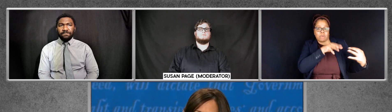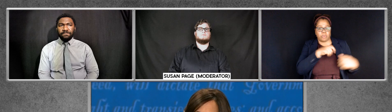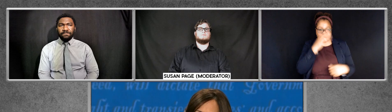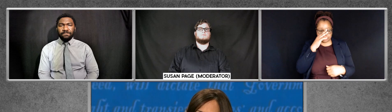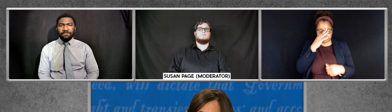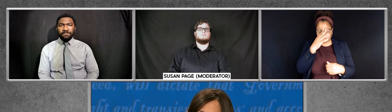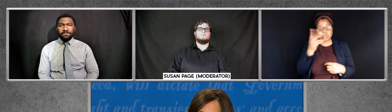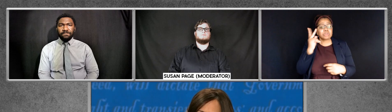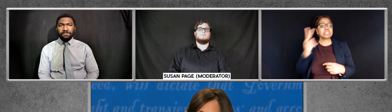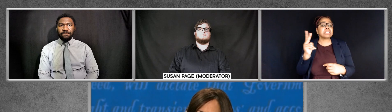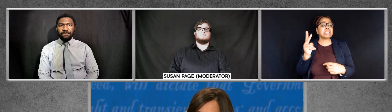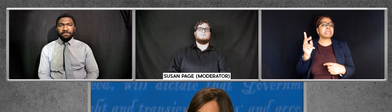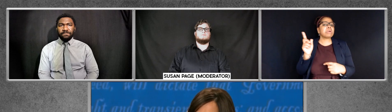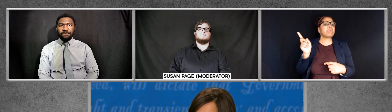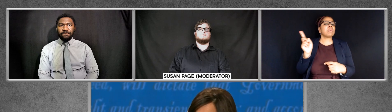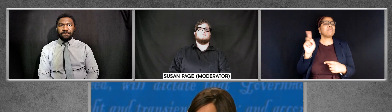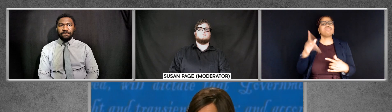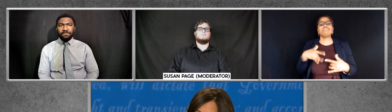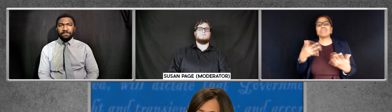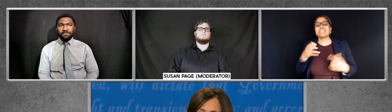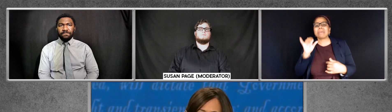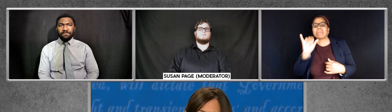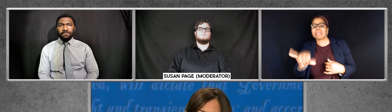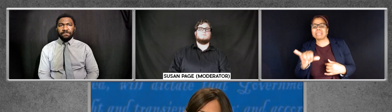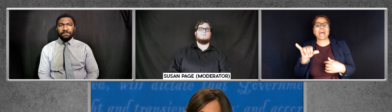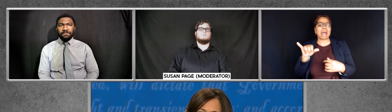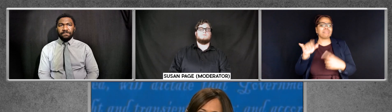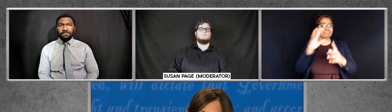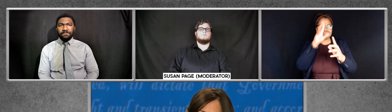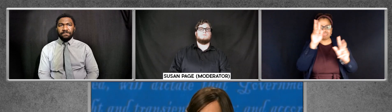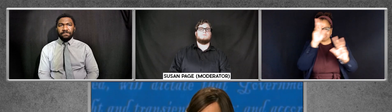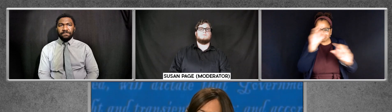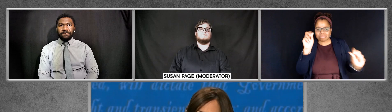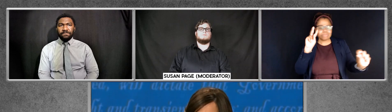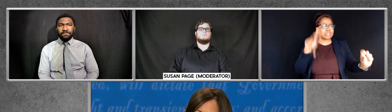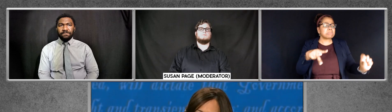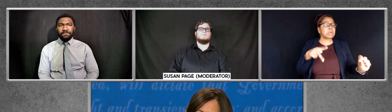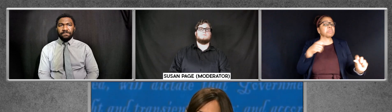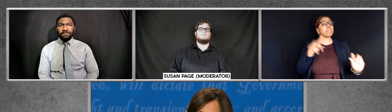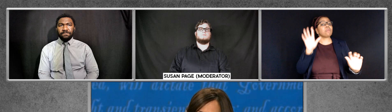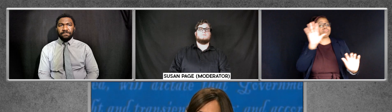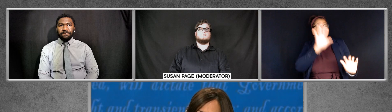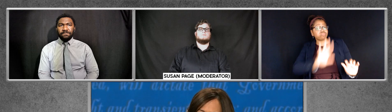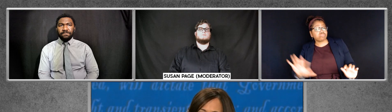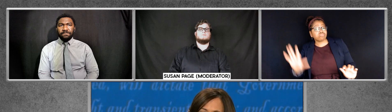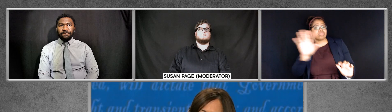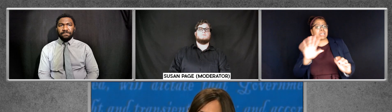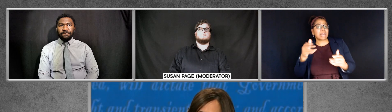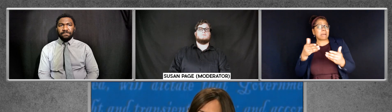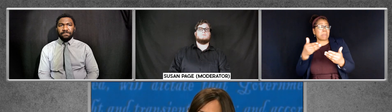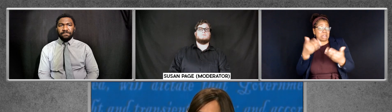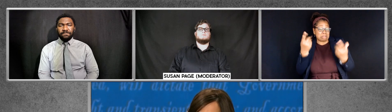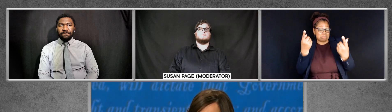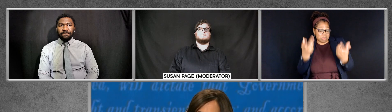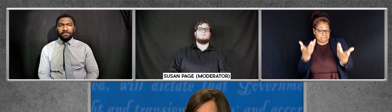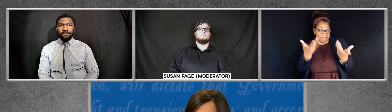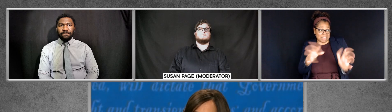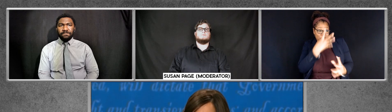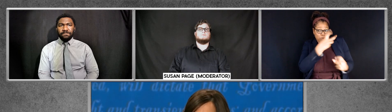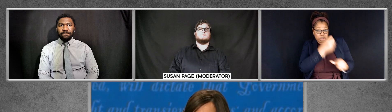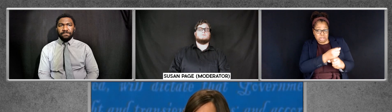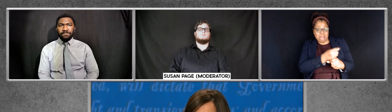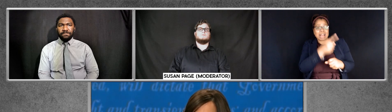where this administration has been, there are estimates that by the end of the term of this administration, they will have